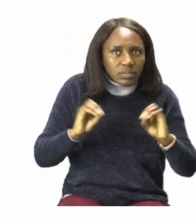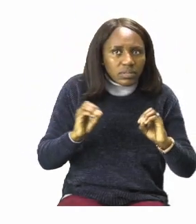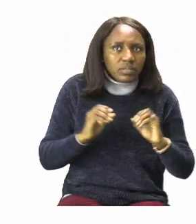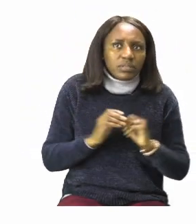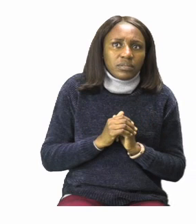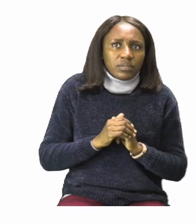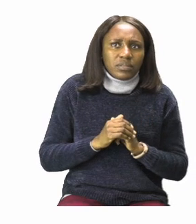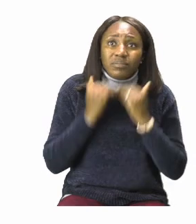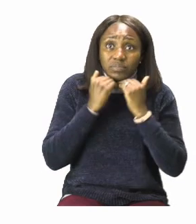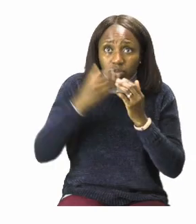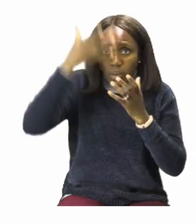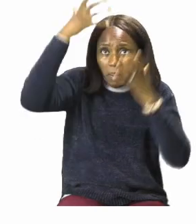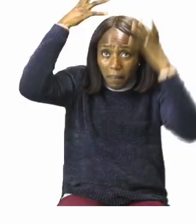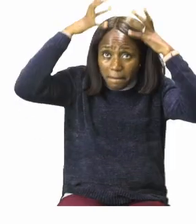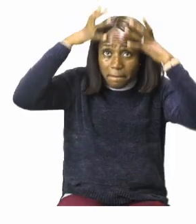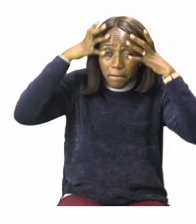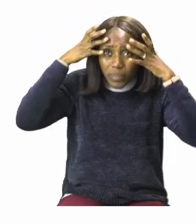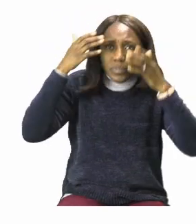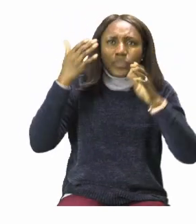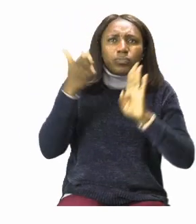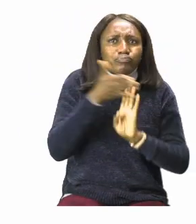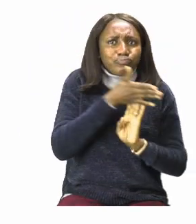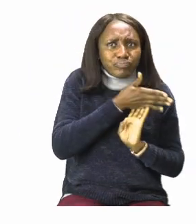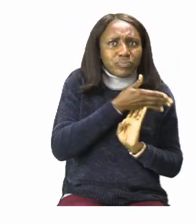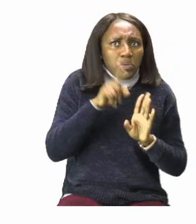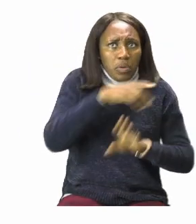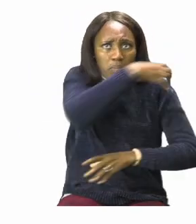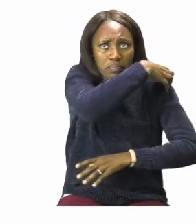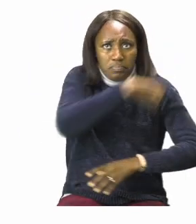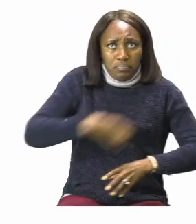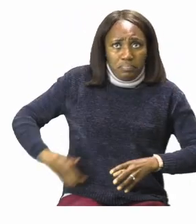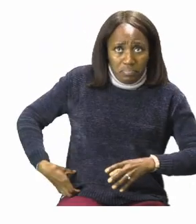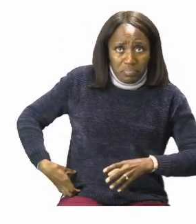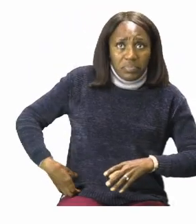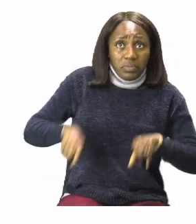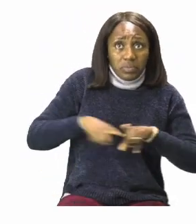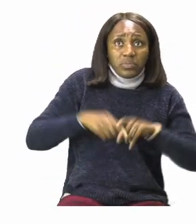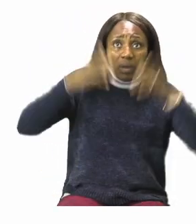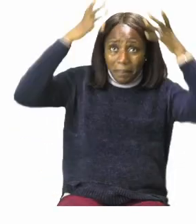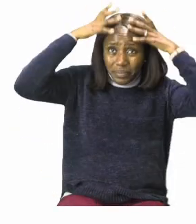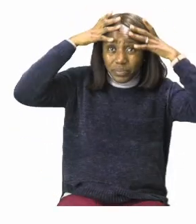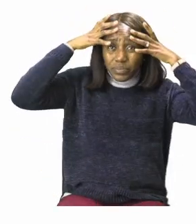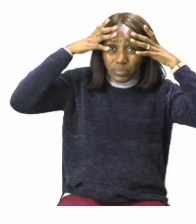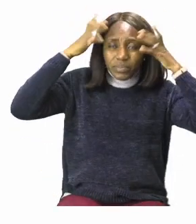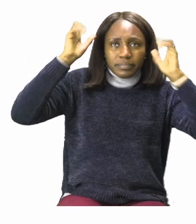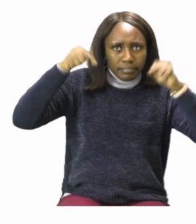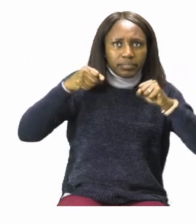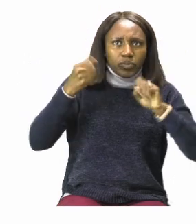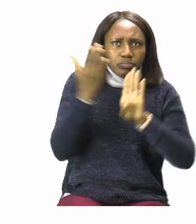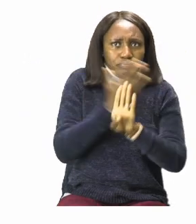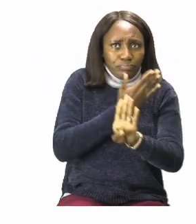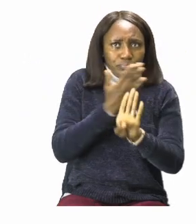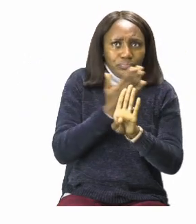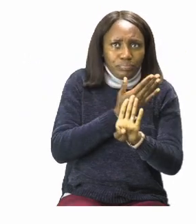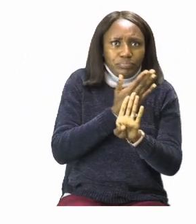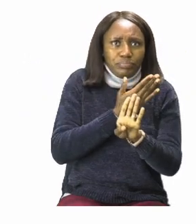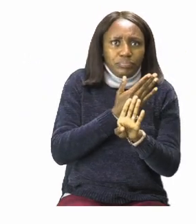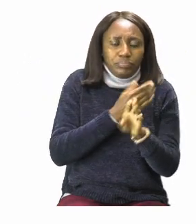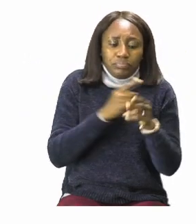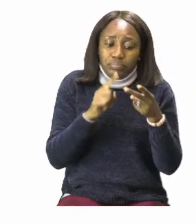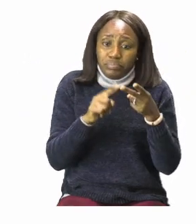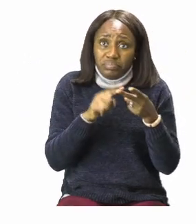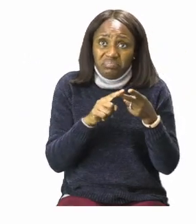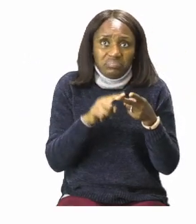girls, just like a seat belt, to have a helmet on the head. So we know that the rider is